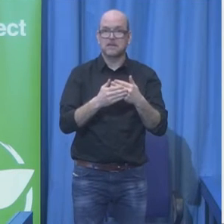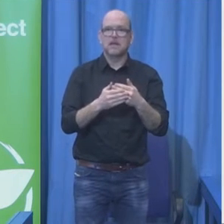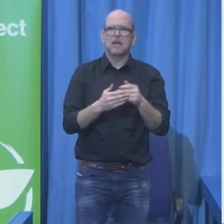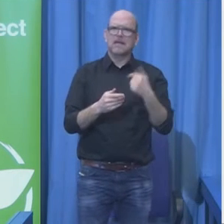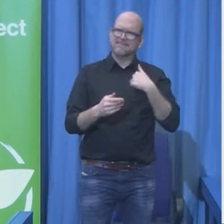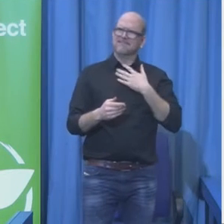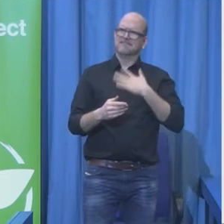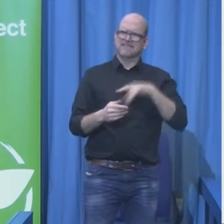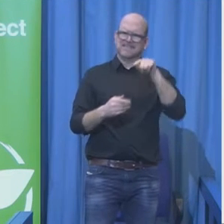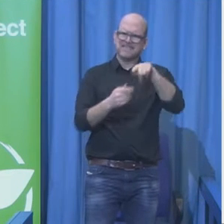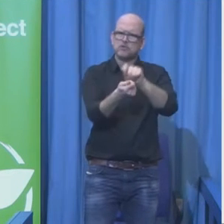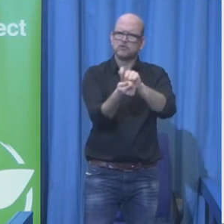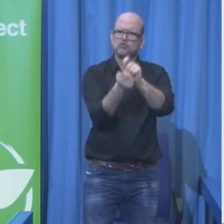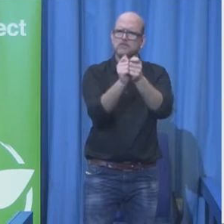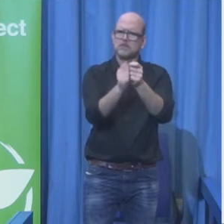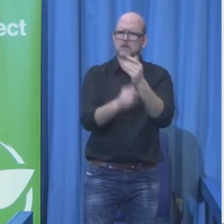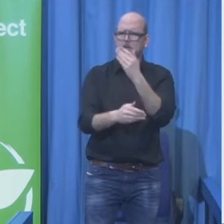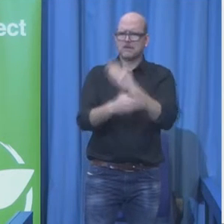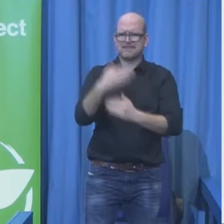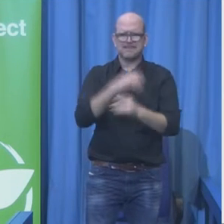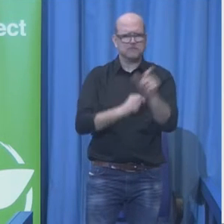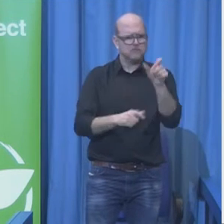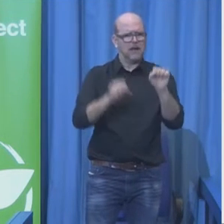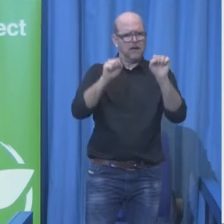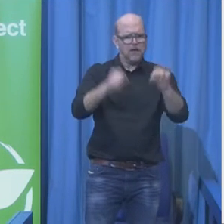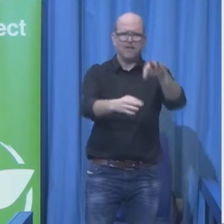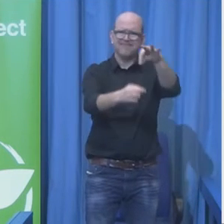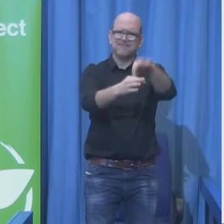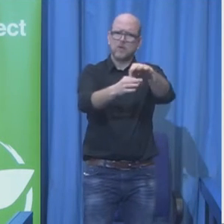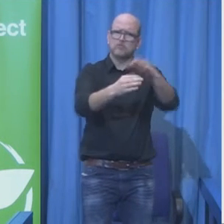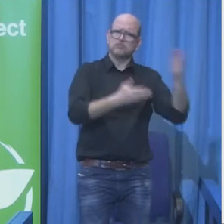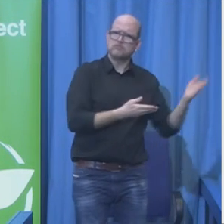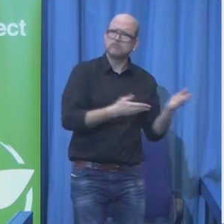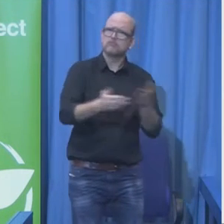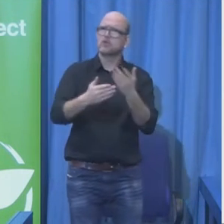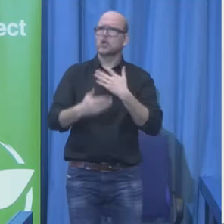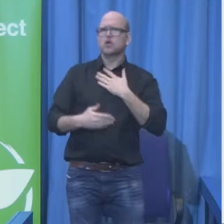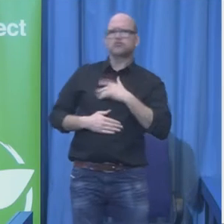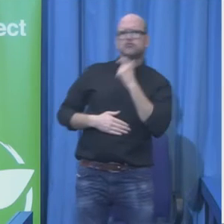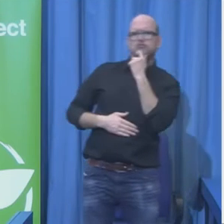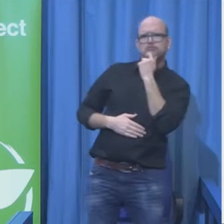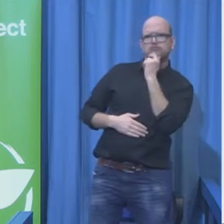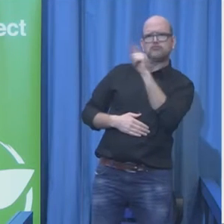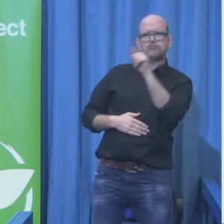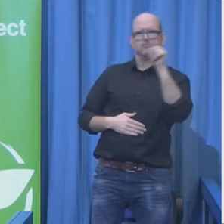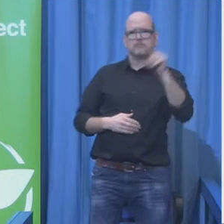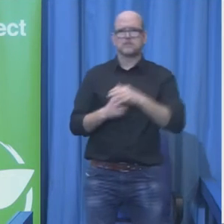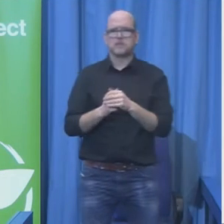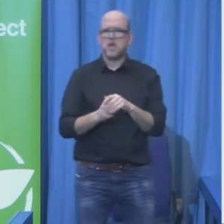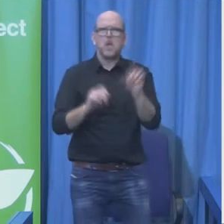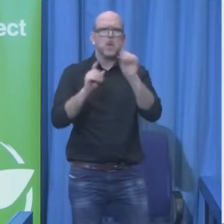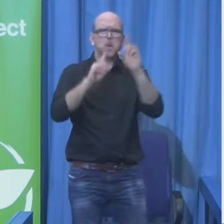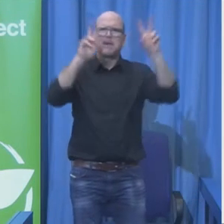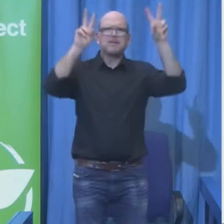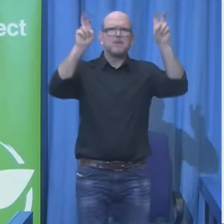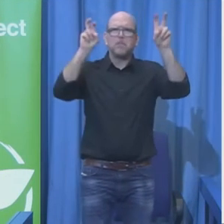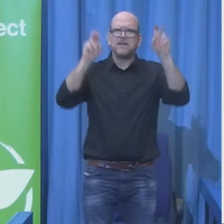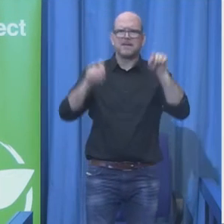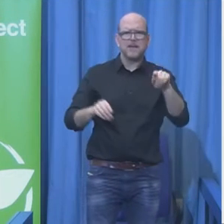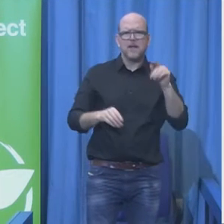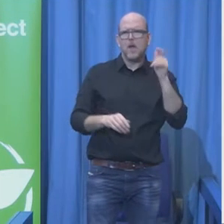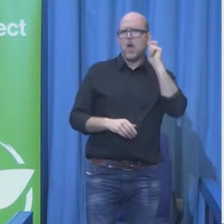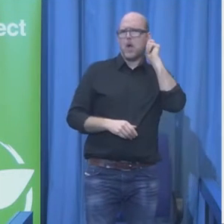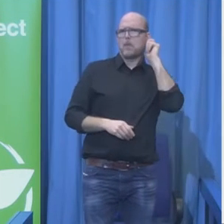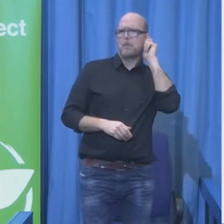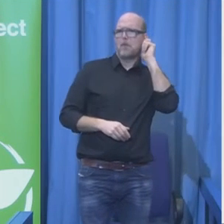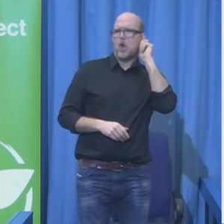our girls, because our girls are our best students in our schools and in universities. By far, there's a